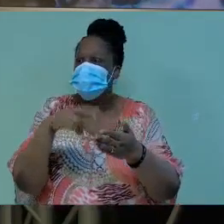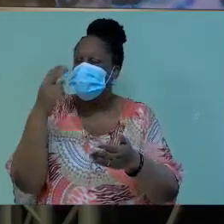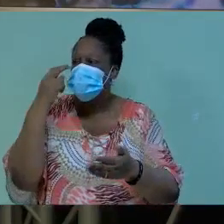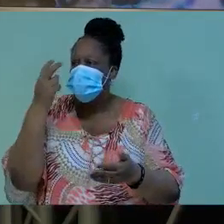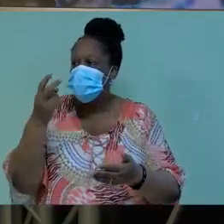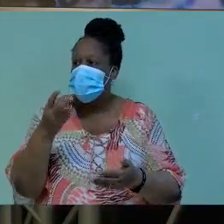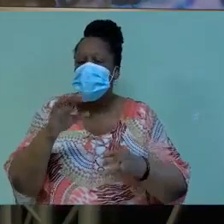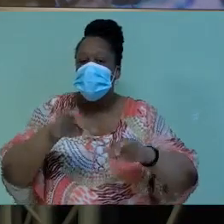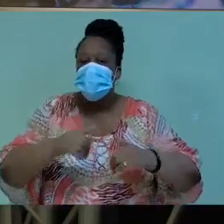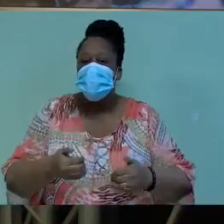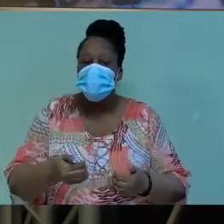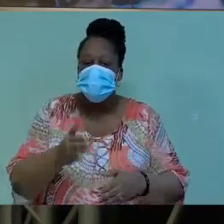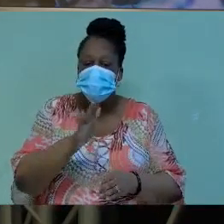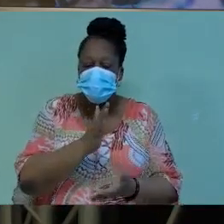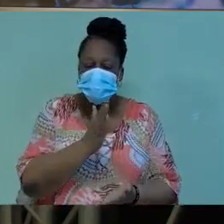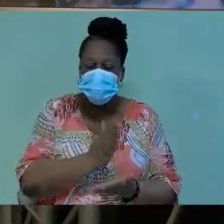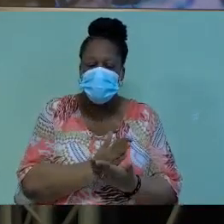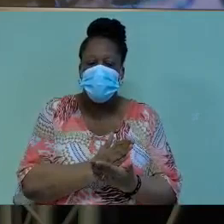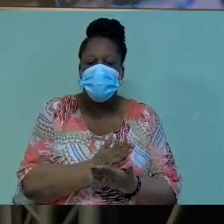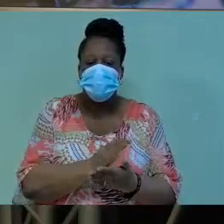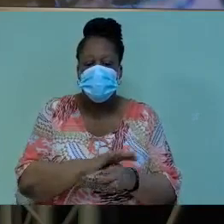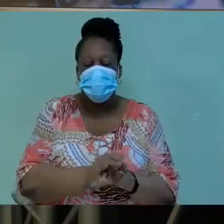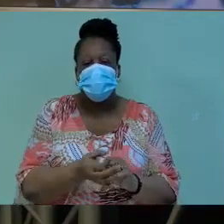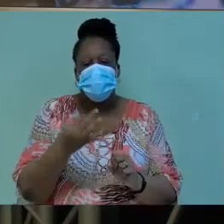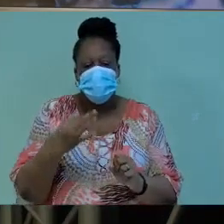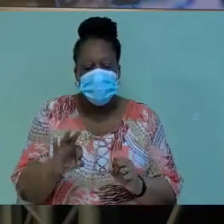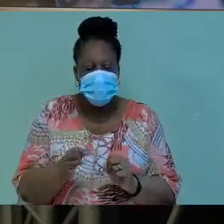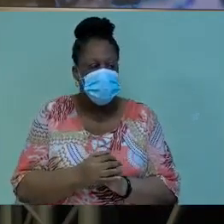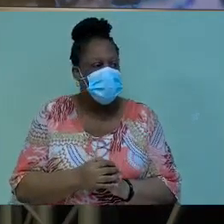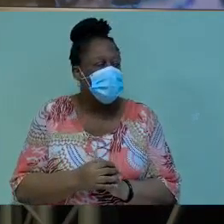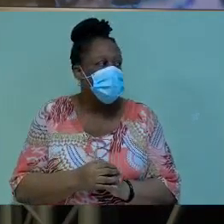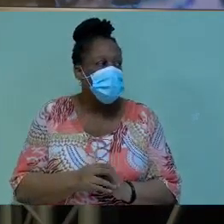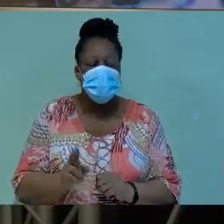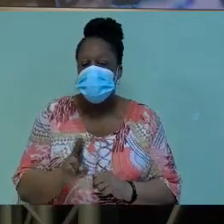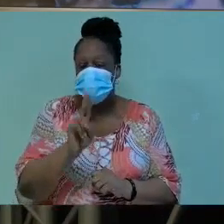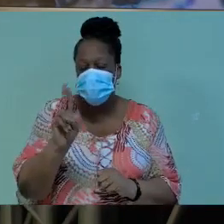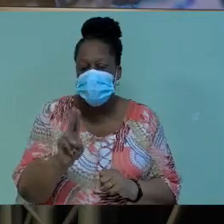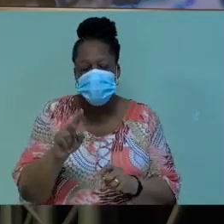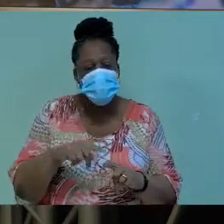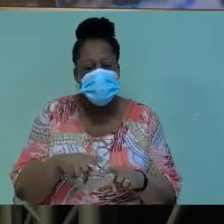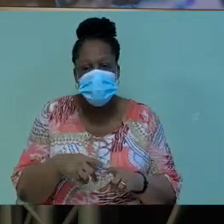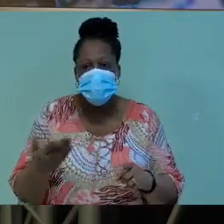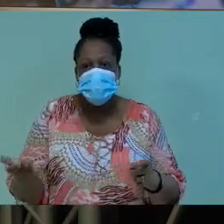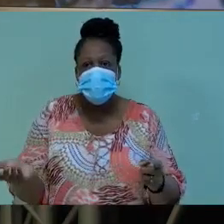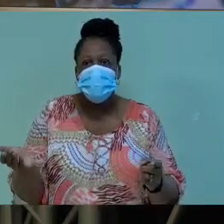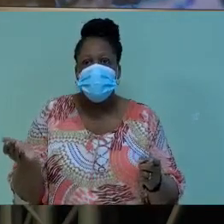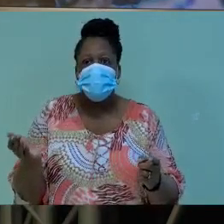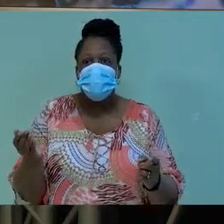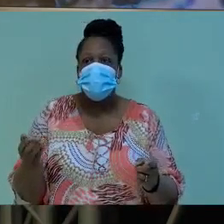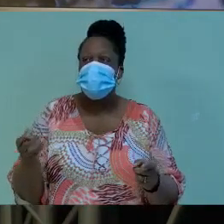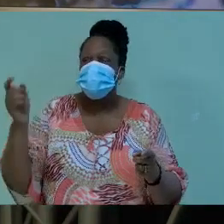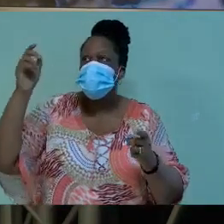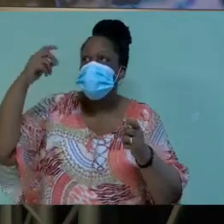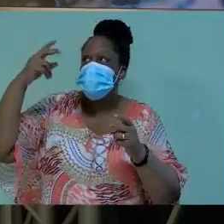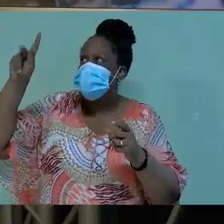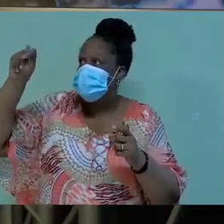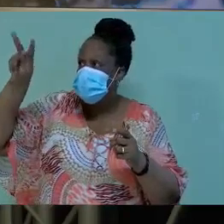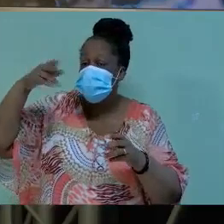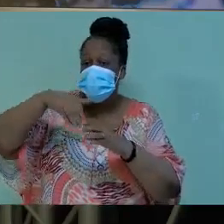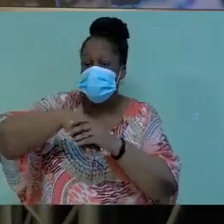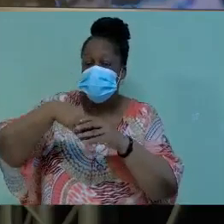COVID-19. We utilized the technology that's available to us and use the monitors in the public section to display videos to